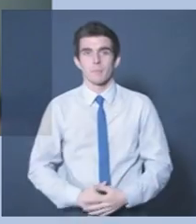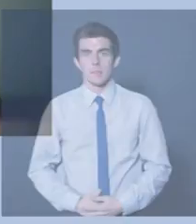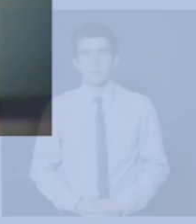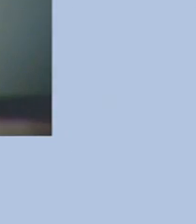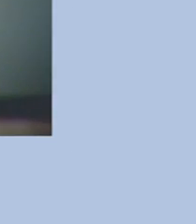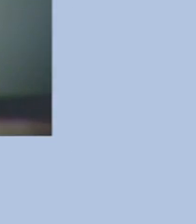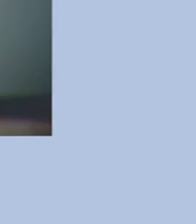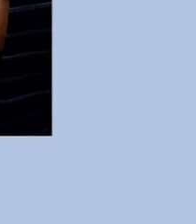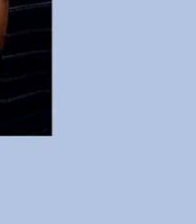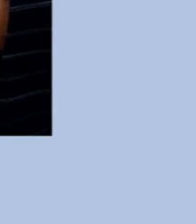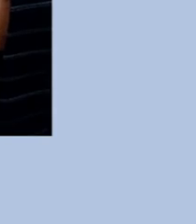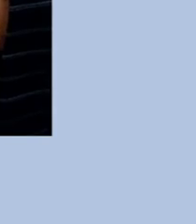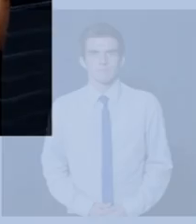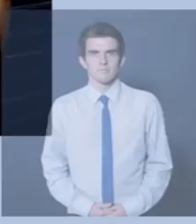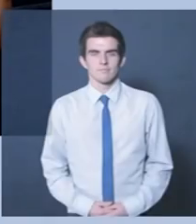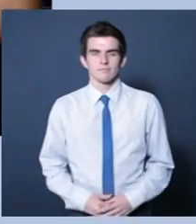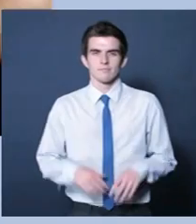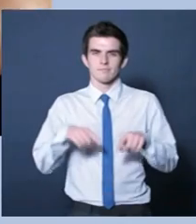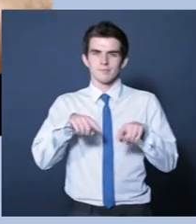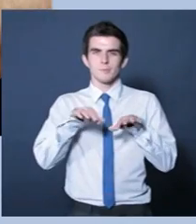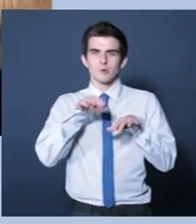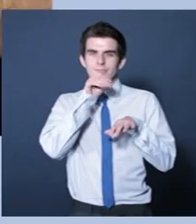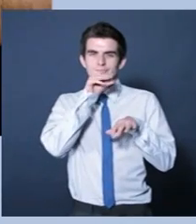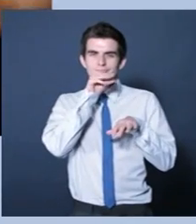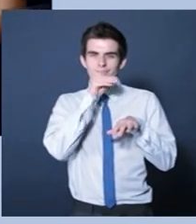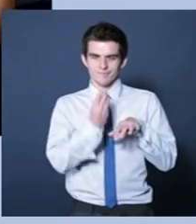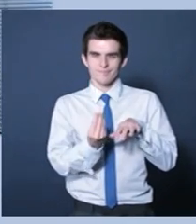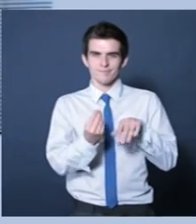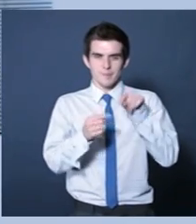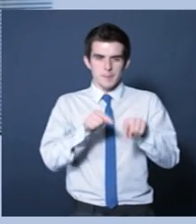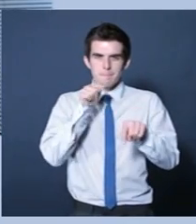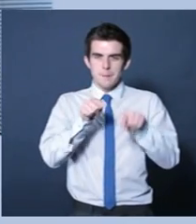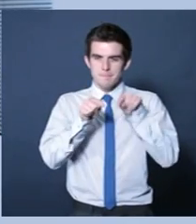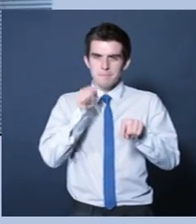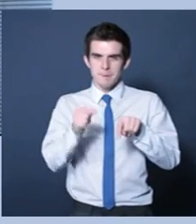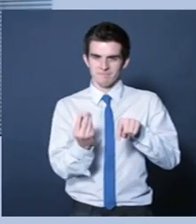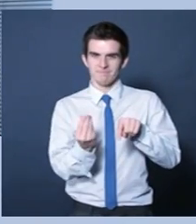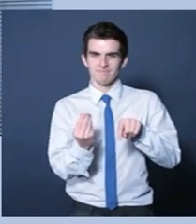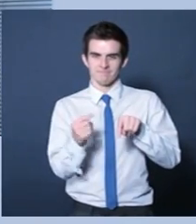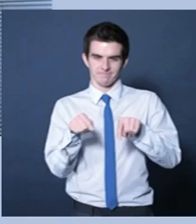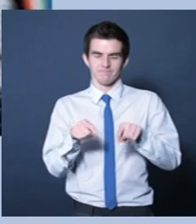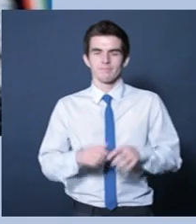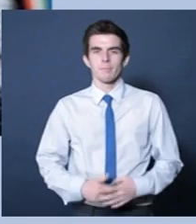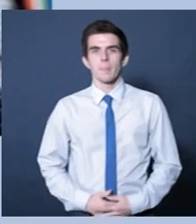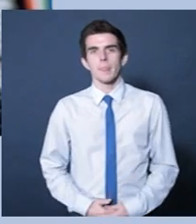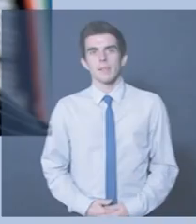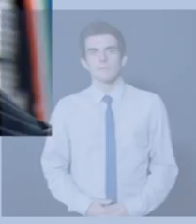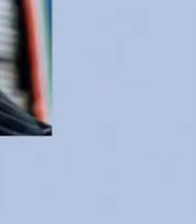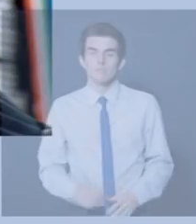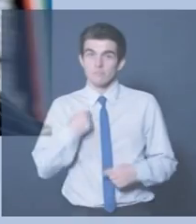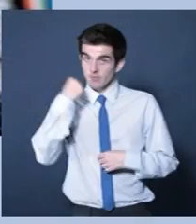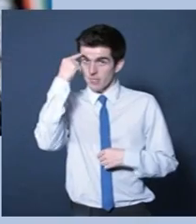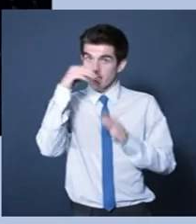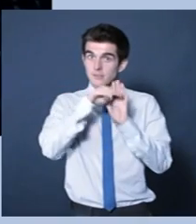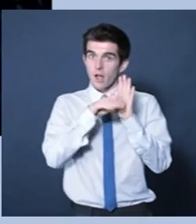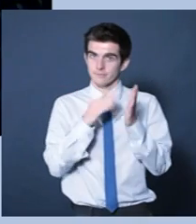still got some more work to do. Windows M, desktop, folder view list, shift tab, system tray, new updates are available button. I think standards are important